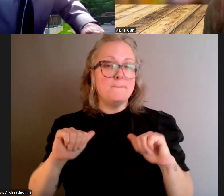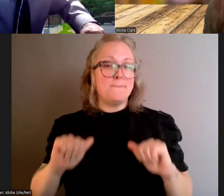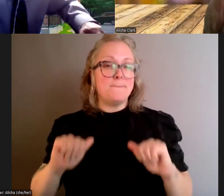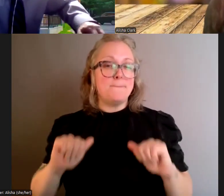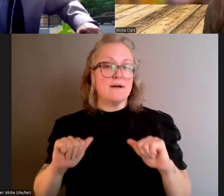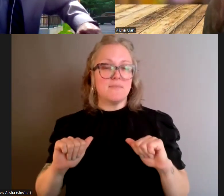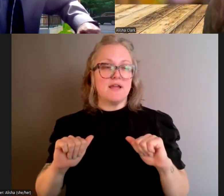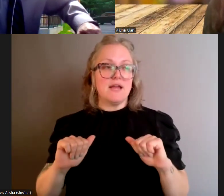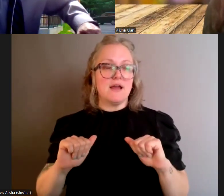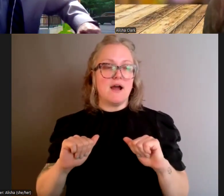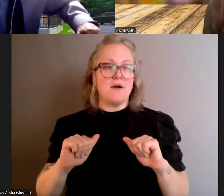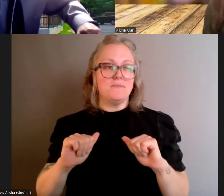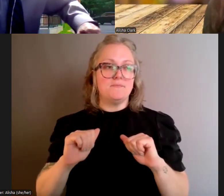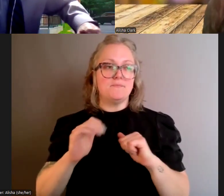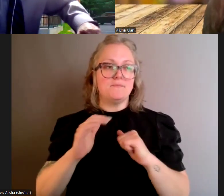possibly